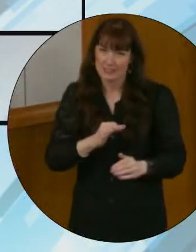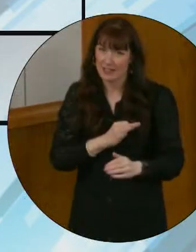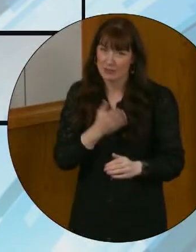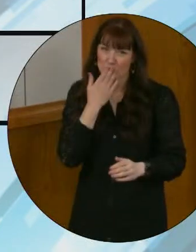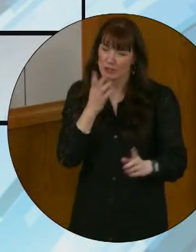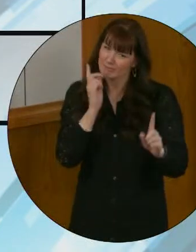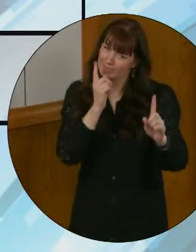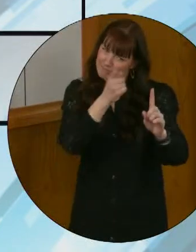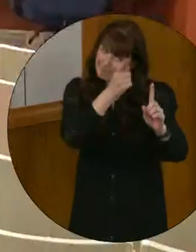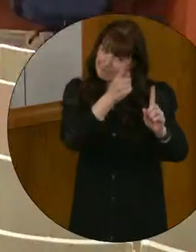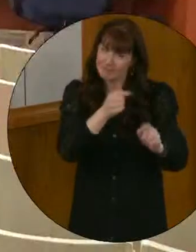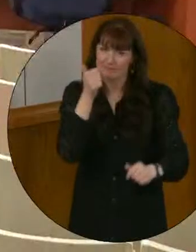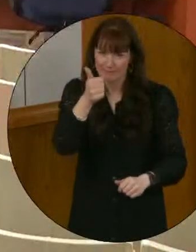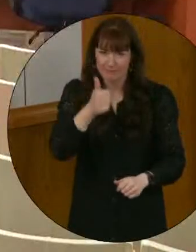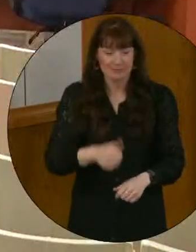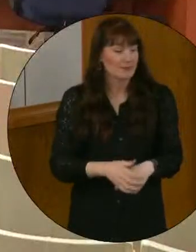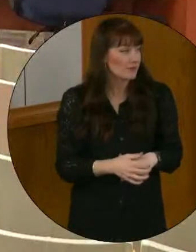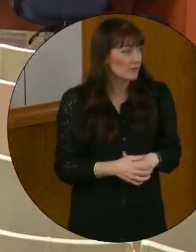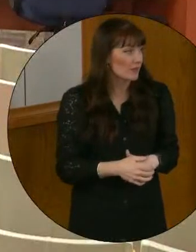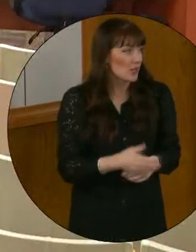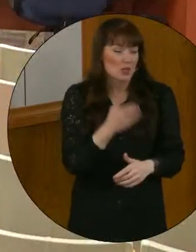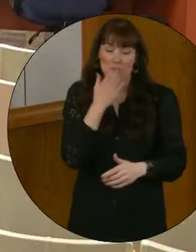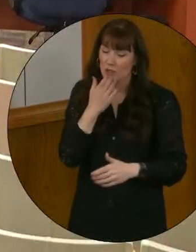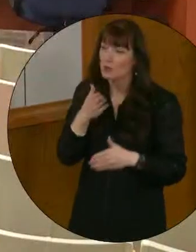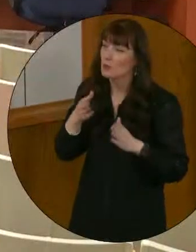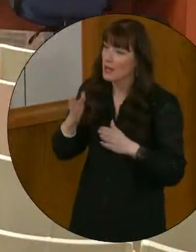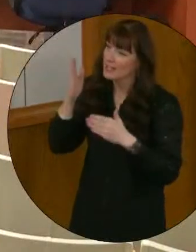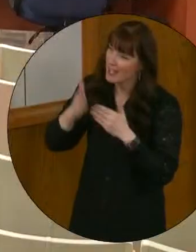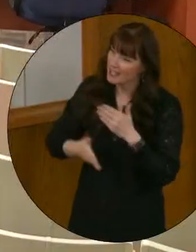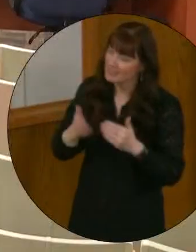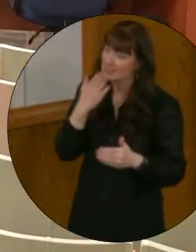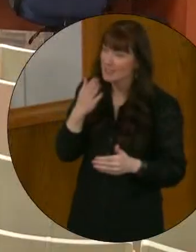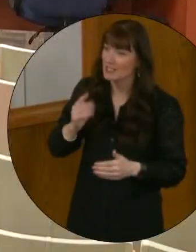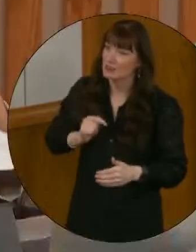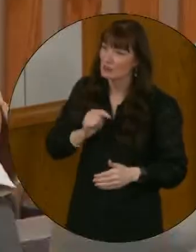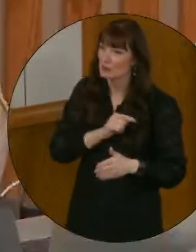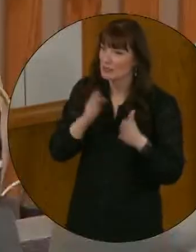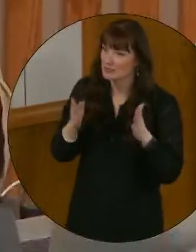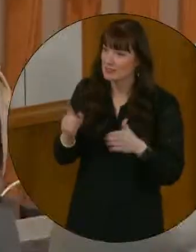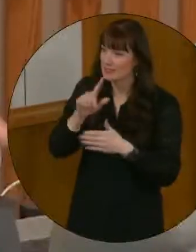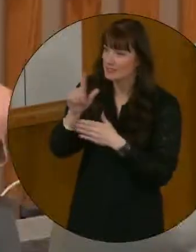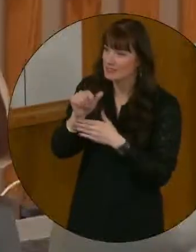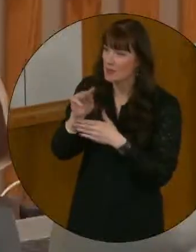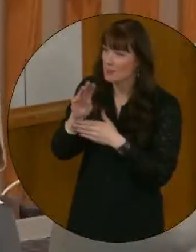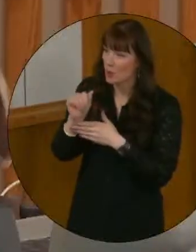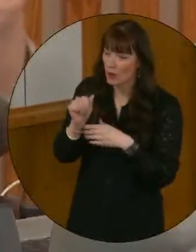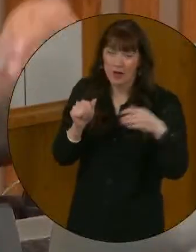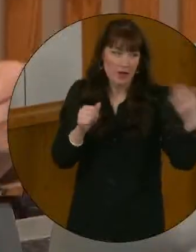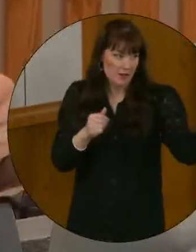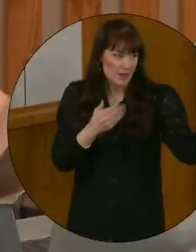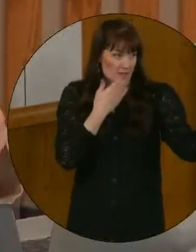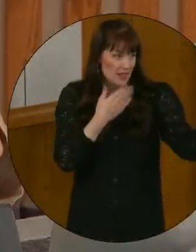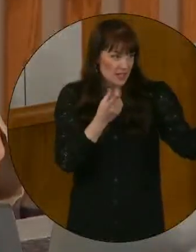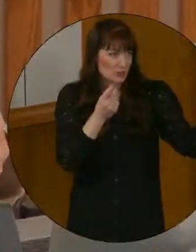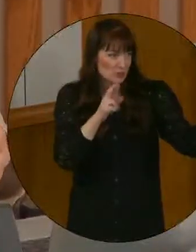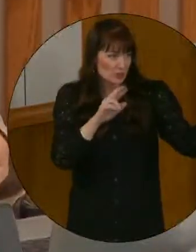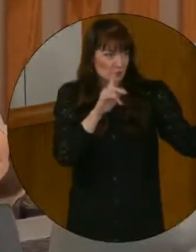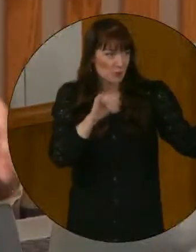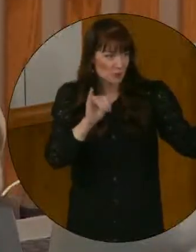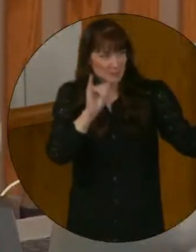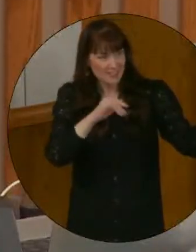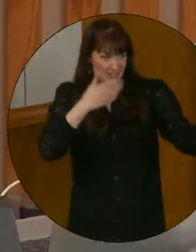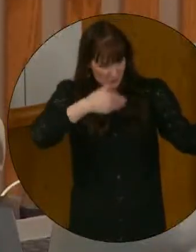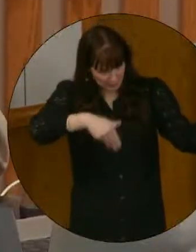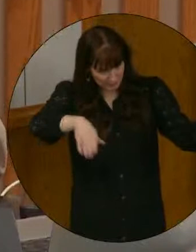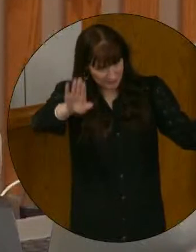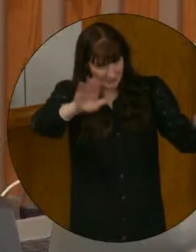direction. That's a great way to bring us home. Thank you, Trustee Zamora. Thank you, Dr. Rafalski. You are